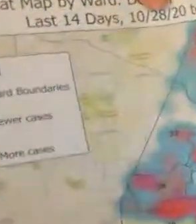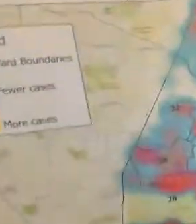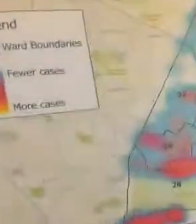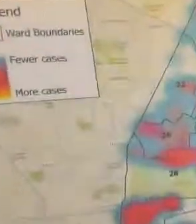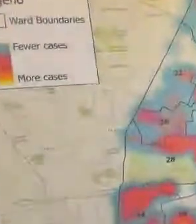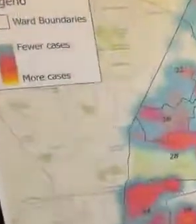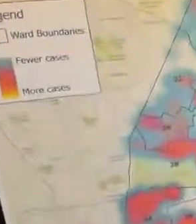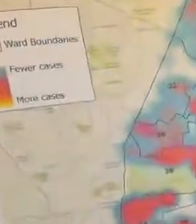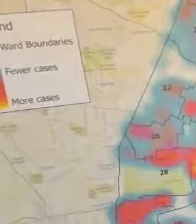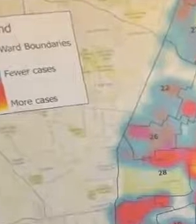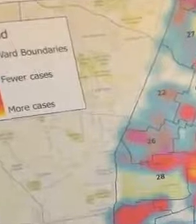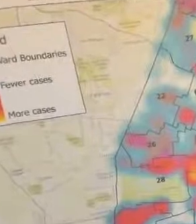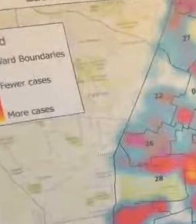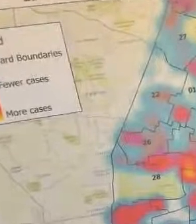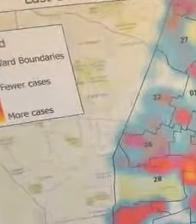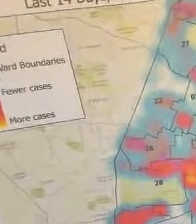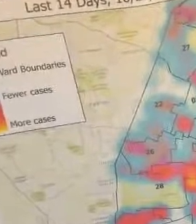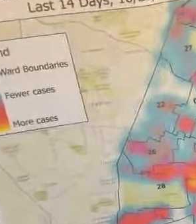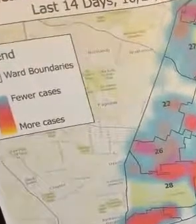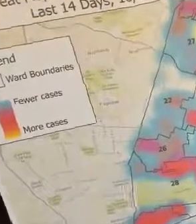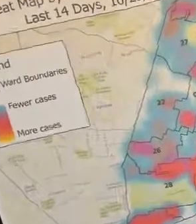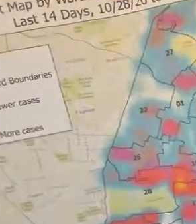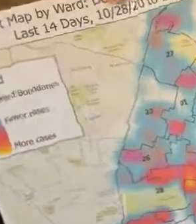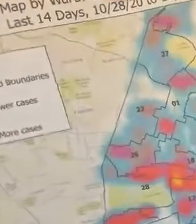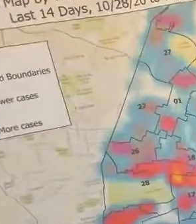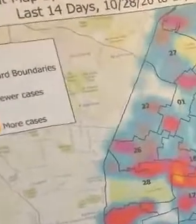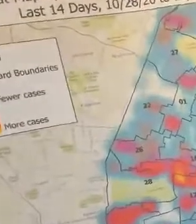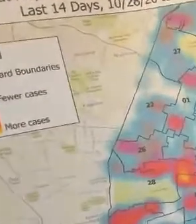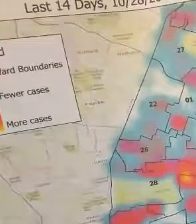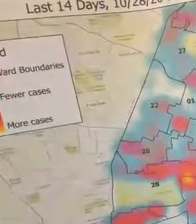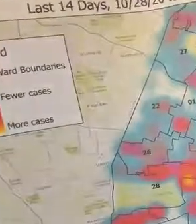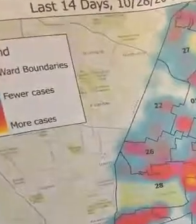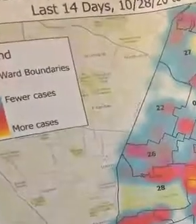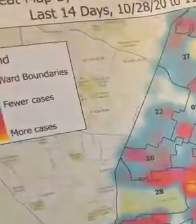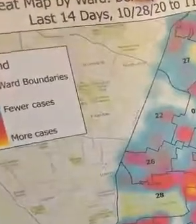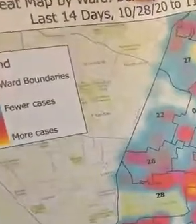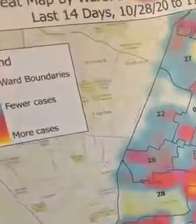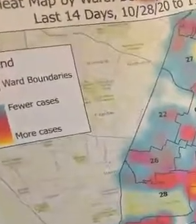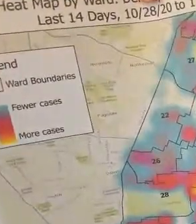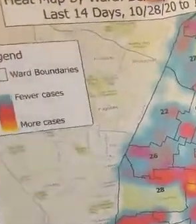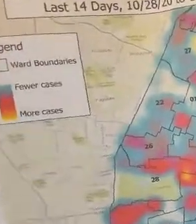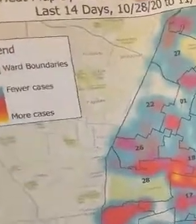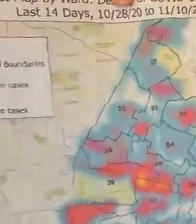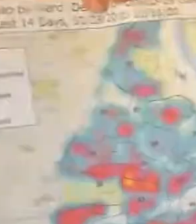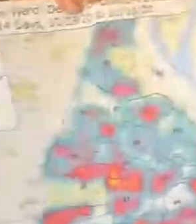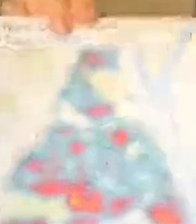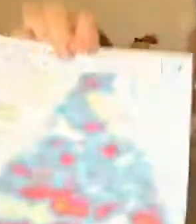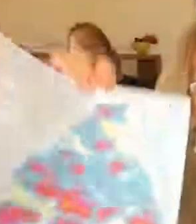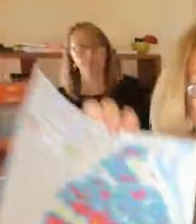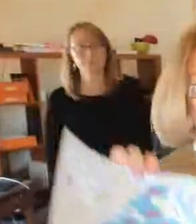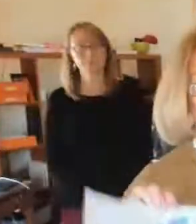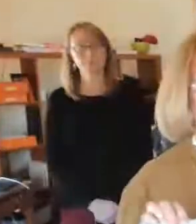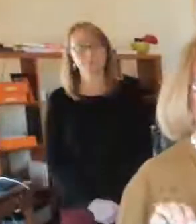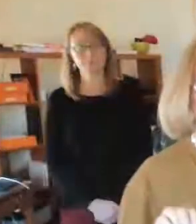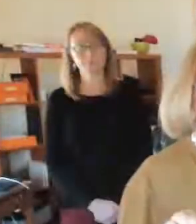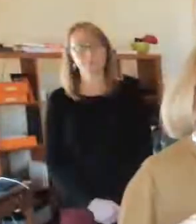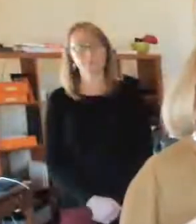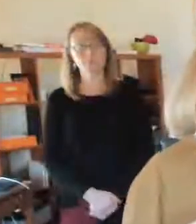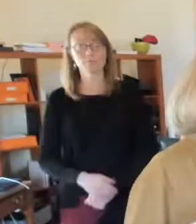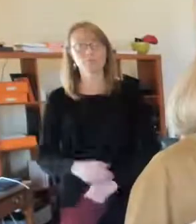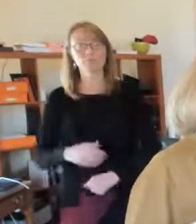on here, can you see the yellow? Let's see. Are we having a problem here? I see something popped up. What do we got going on there?